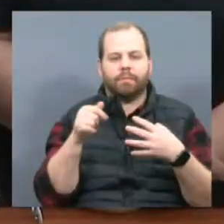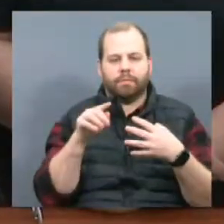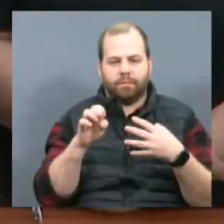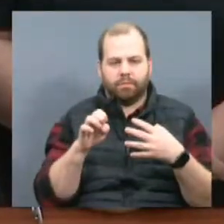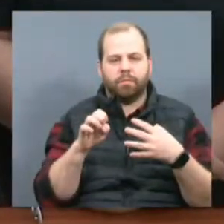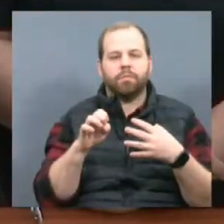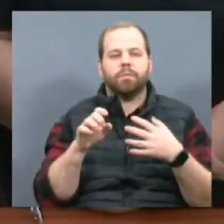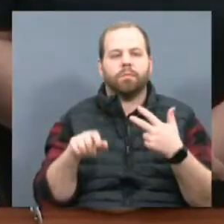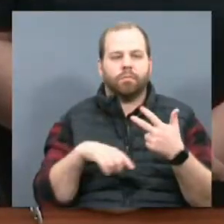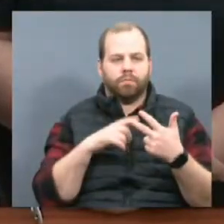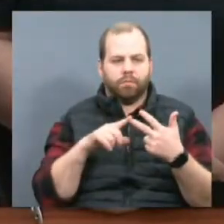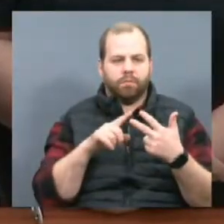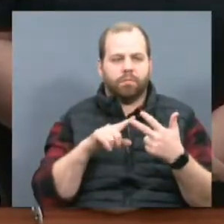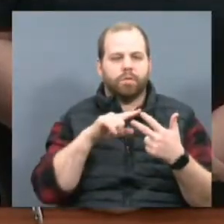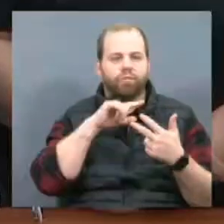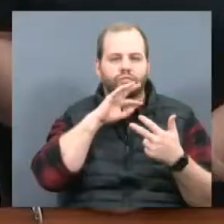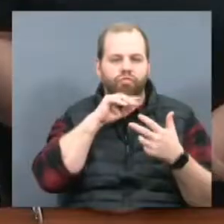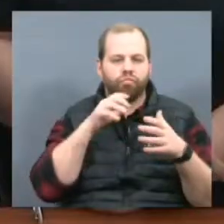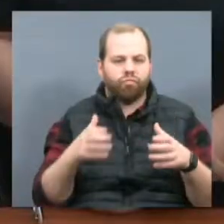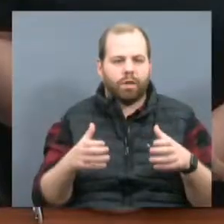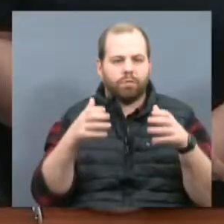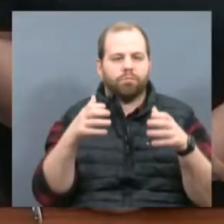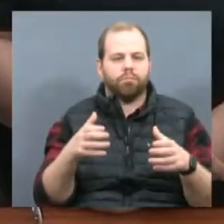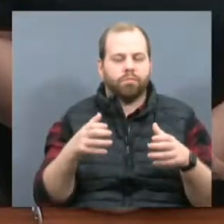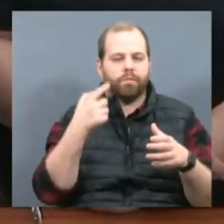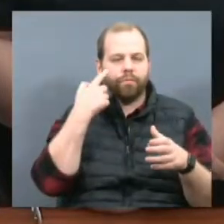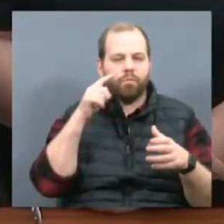cans for the